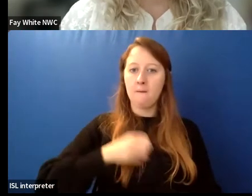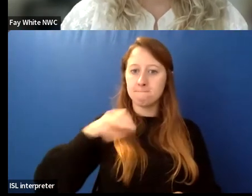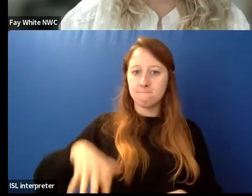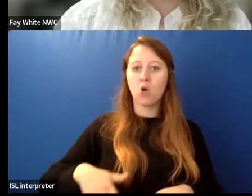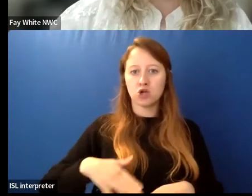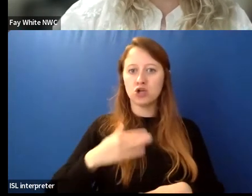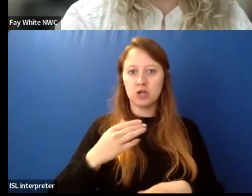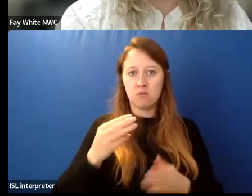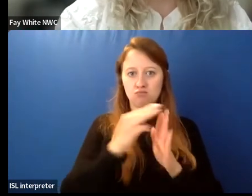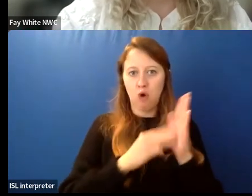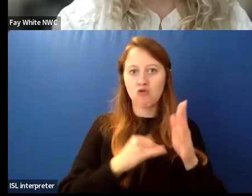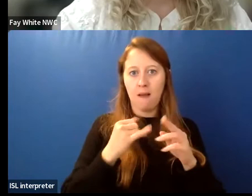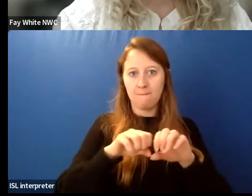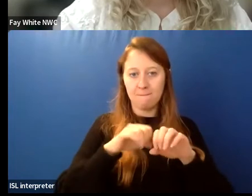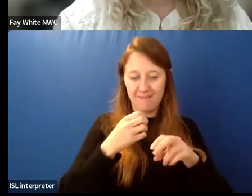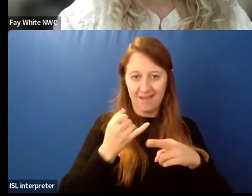Thanks very much.